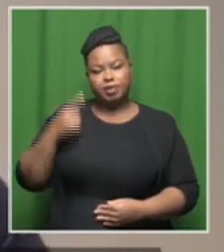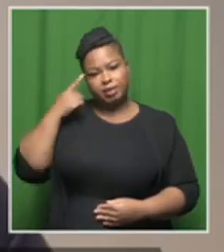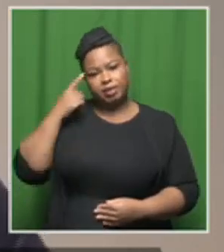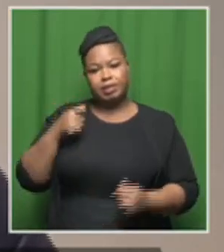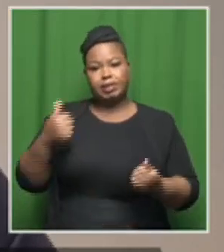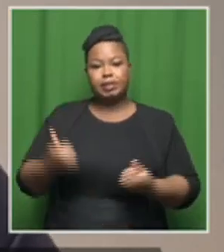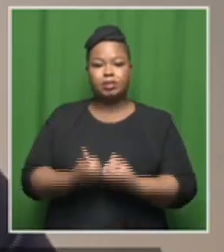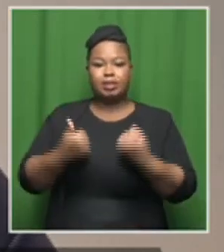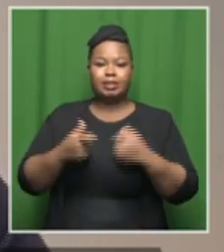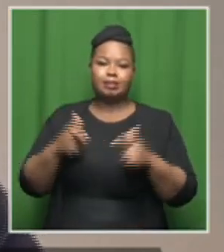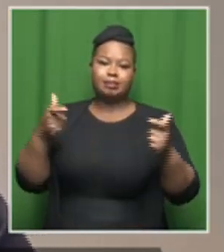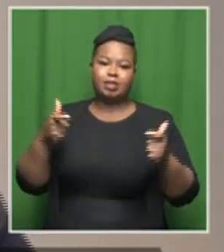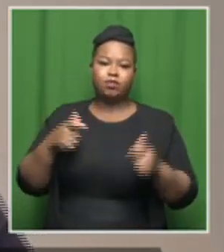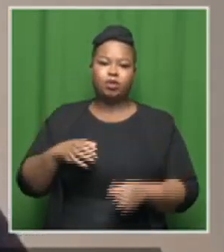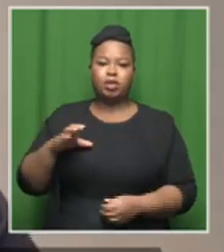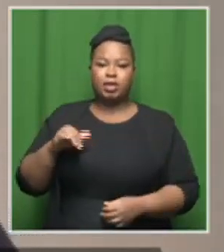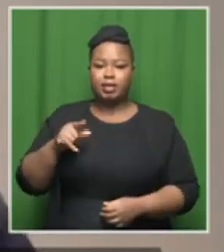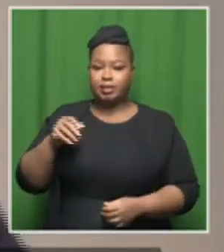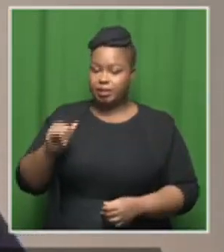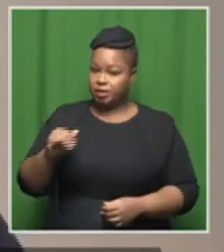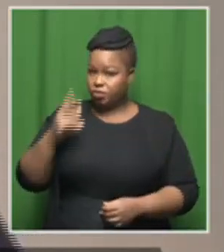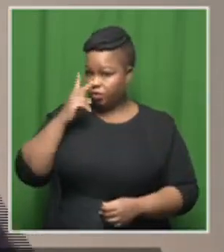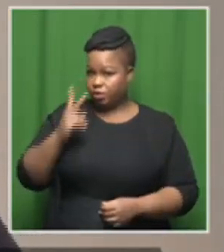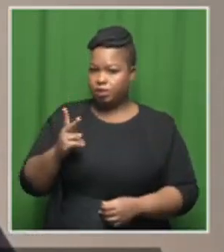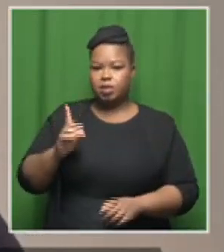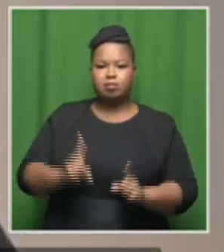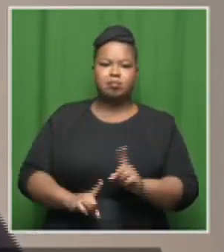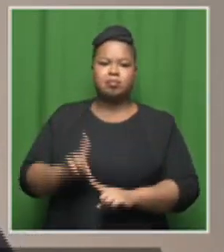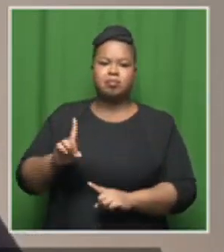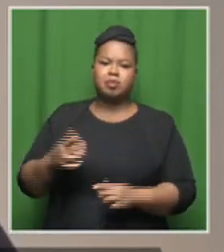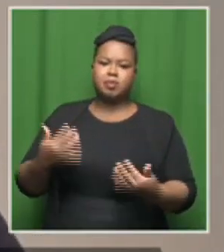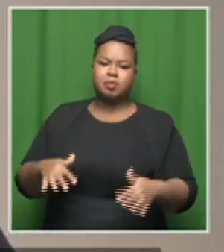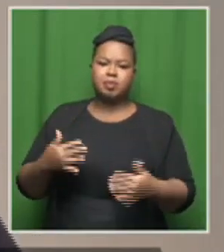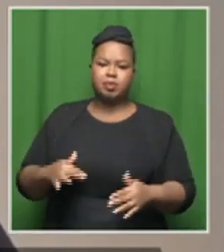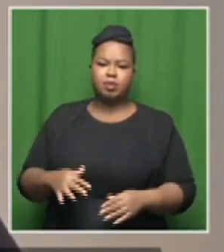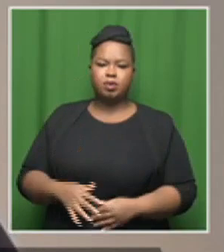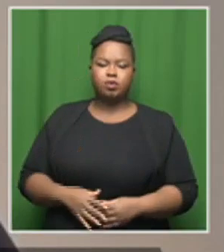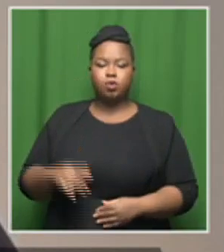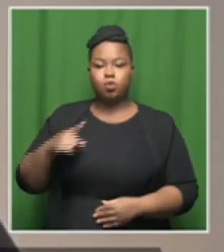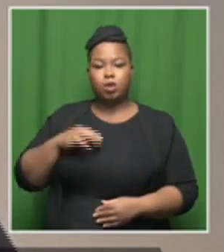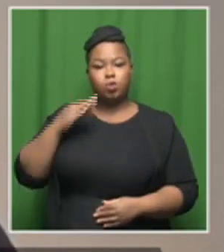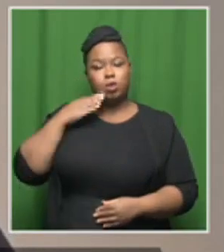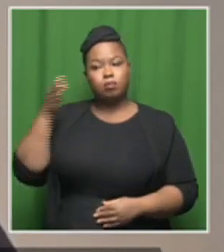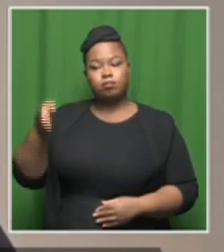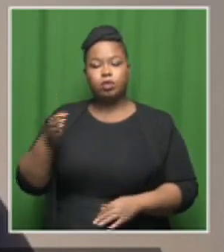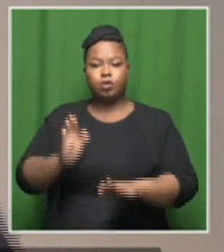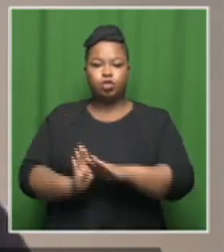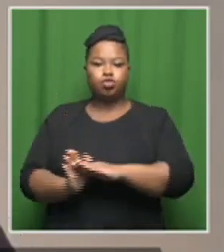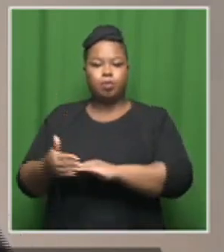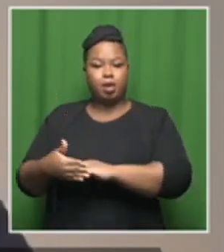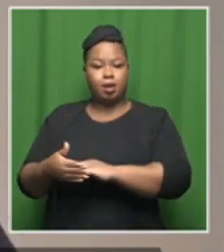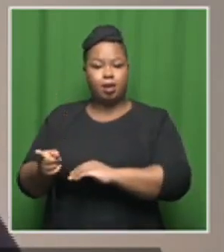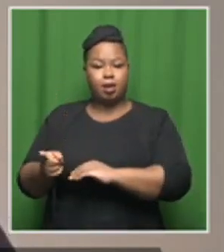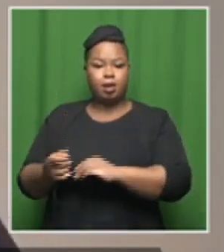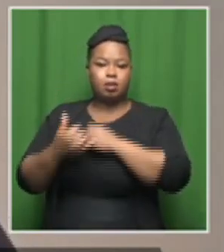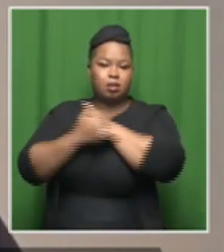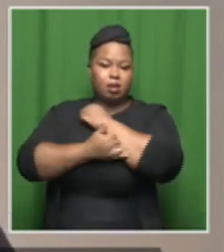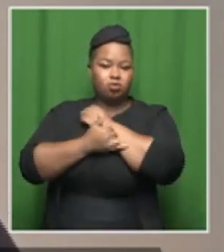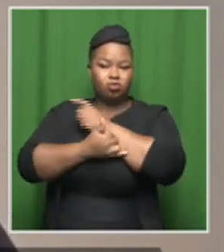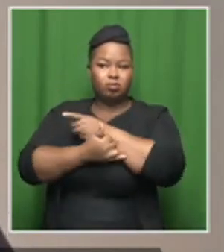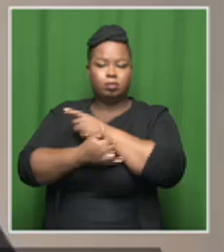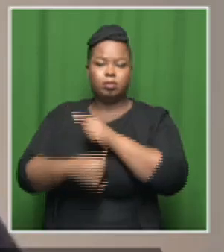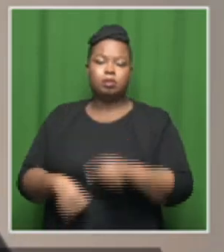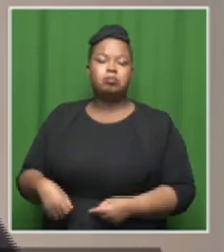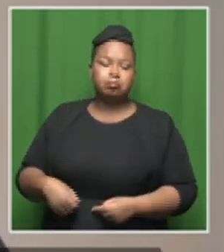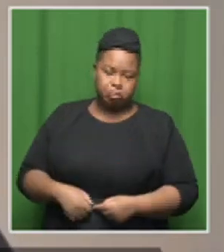for Casey to see how successful they can be on their first Jamaican tour, but also it just leaves a room for her